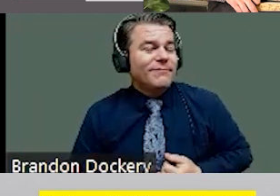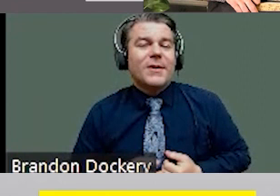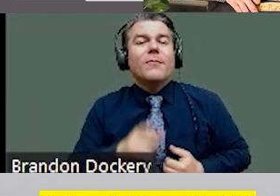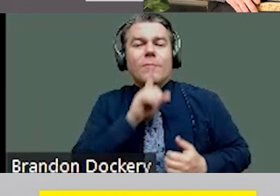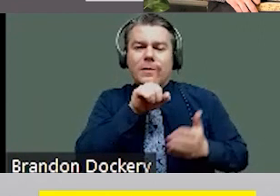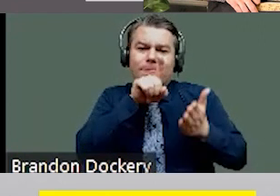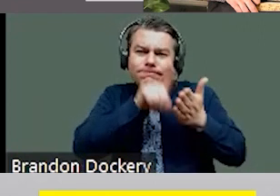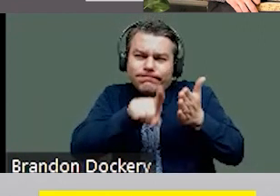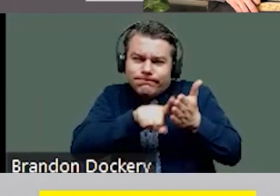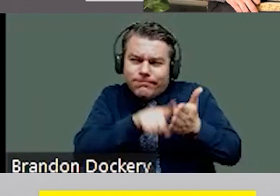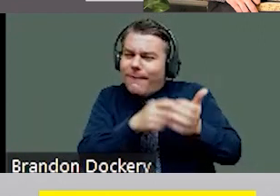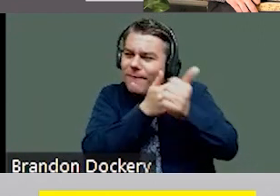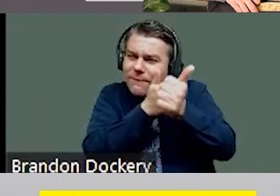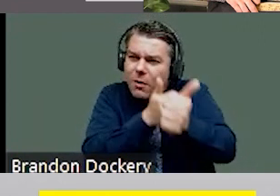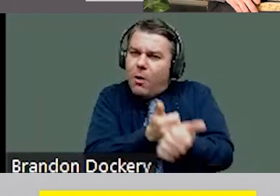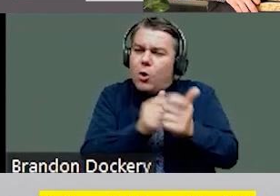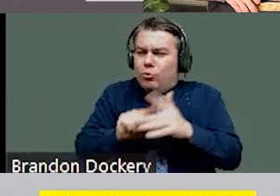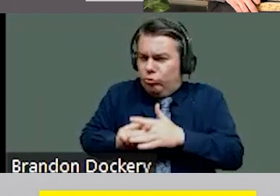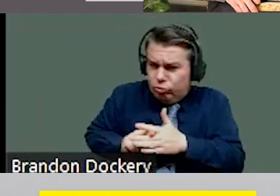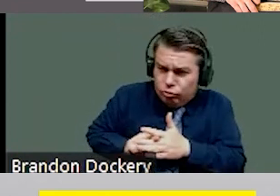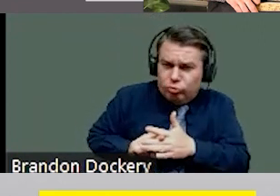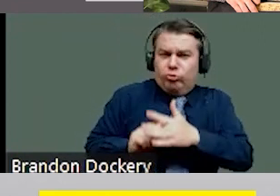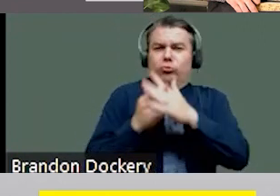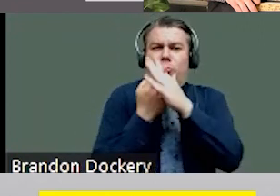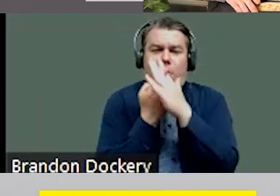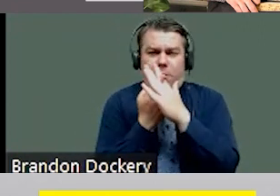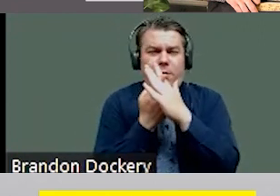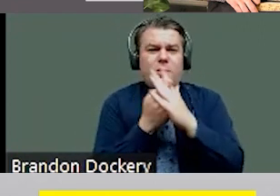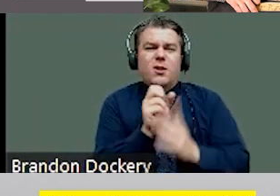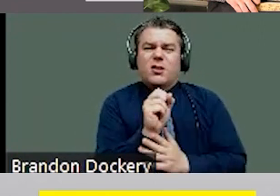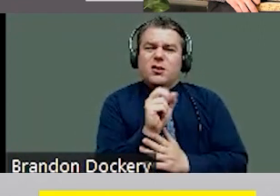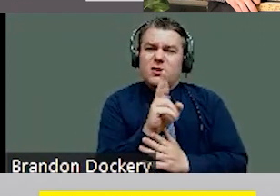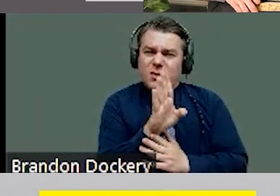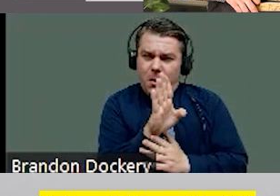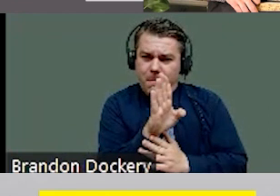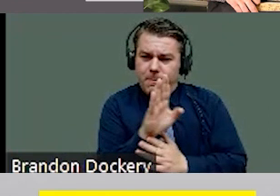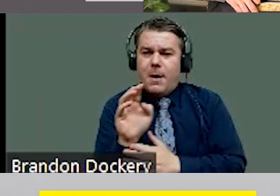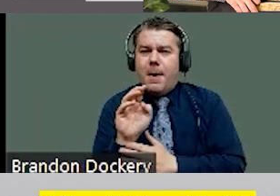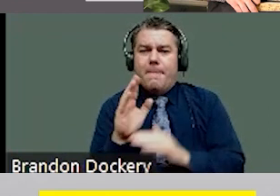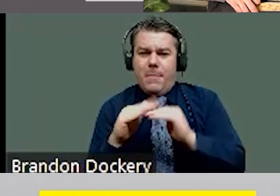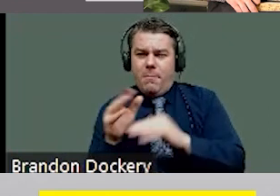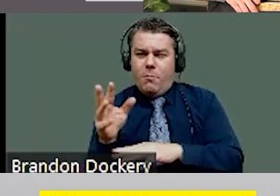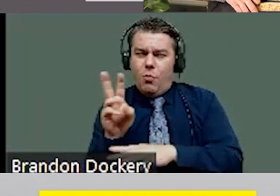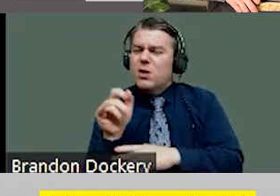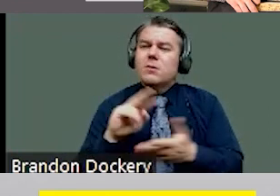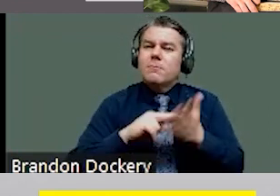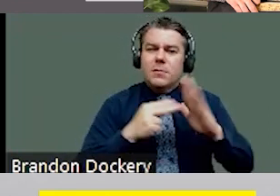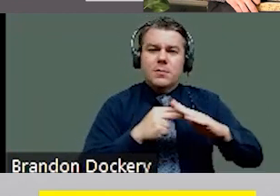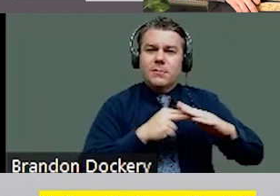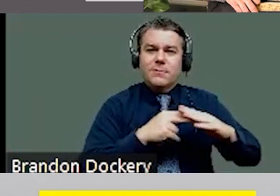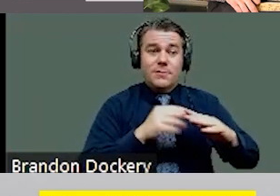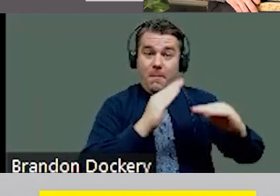really traces the inception of subminimum wages, and we'll talk about that